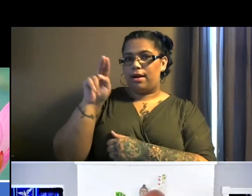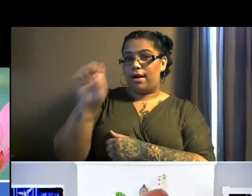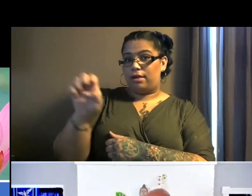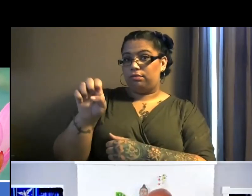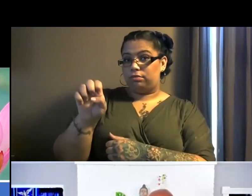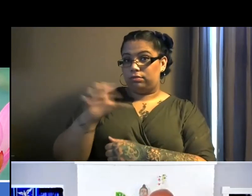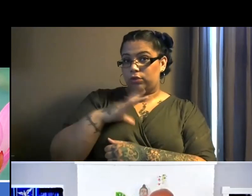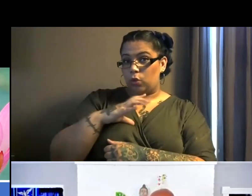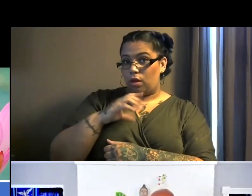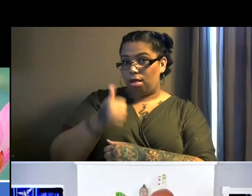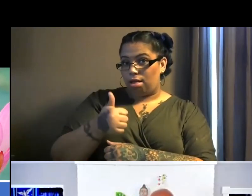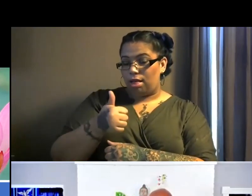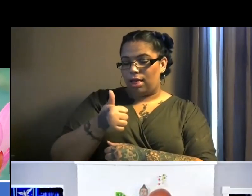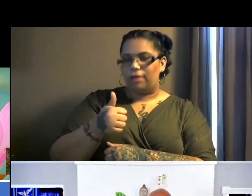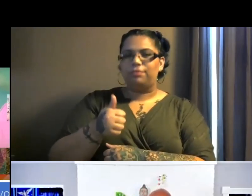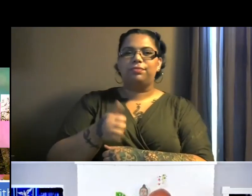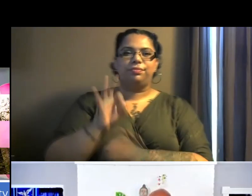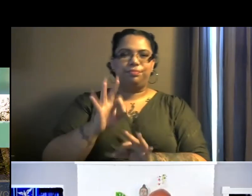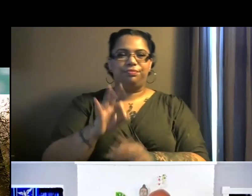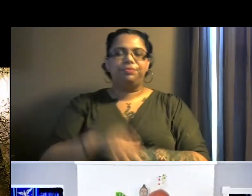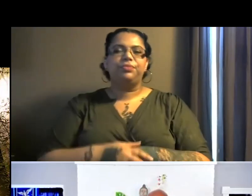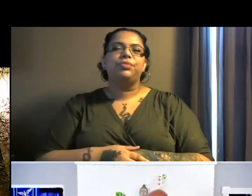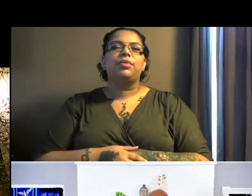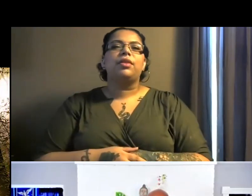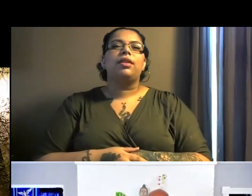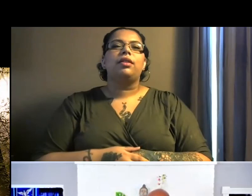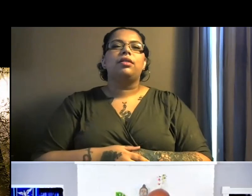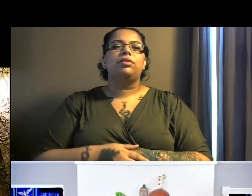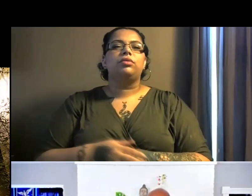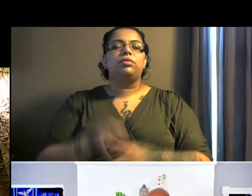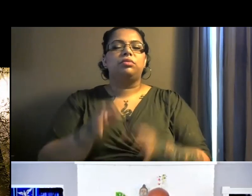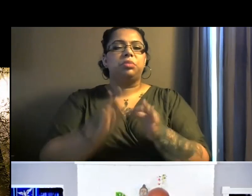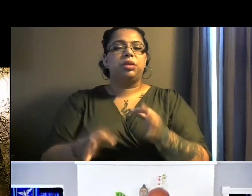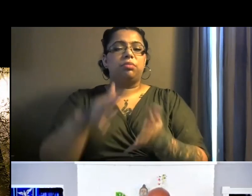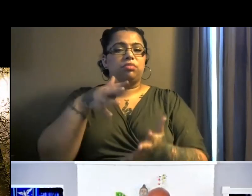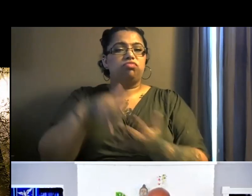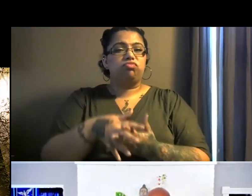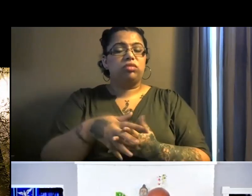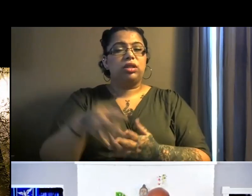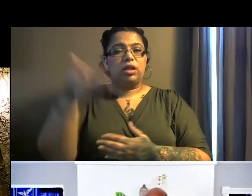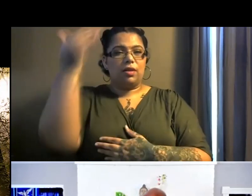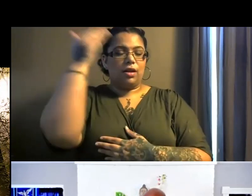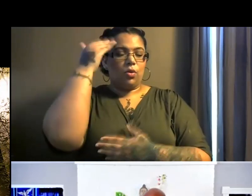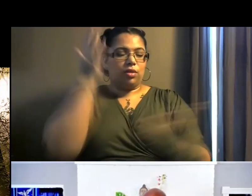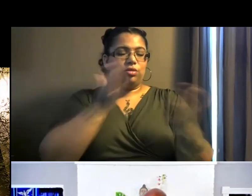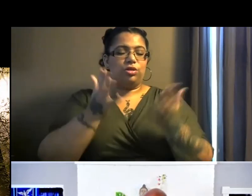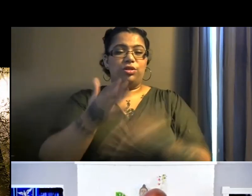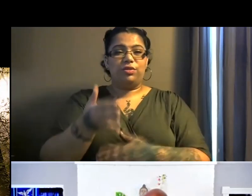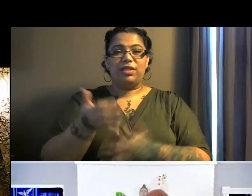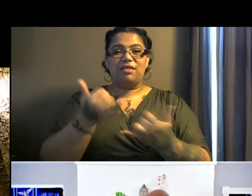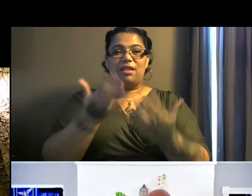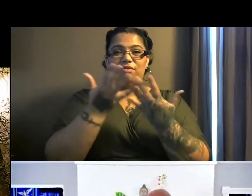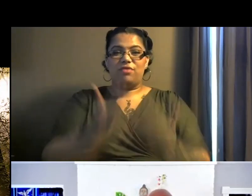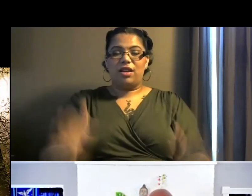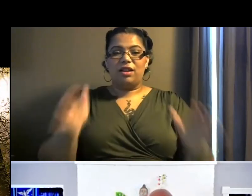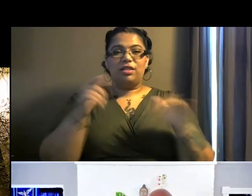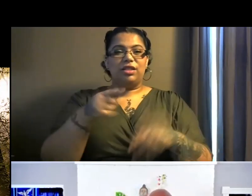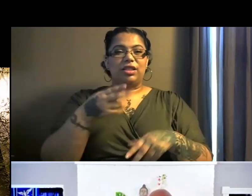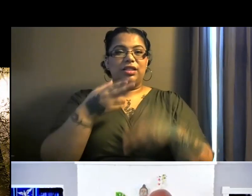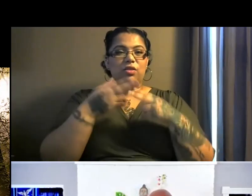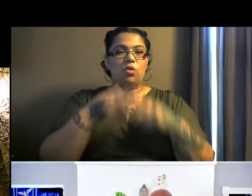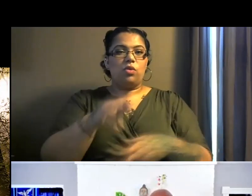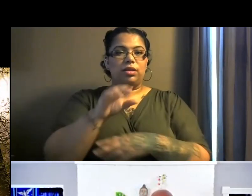Cool. So simply anchoring, knowing that service is now coming to an end, this thing called CSL Greater Baltimore